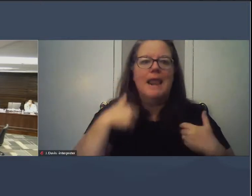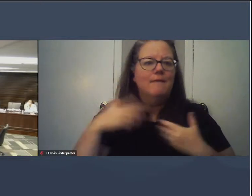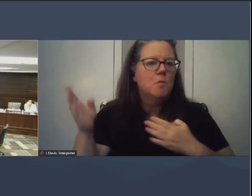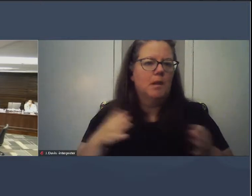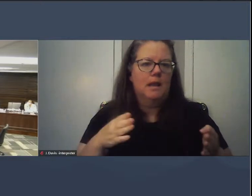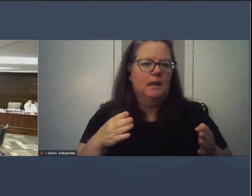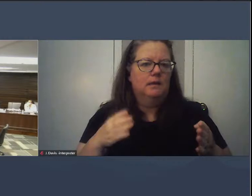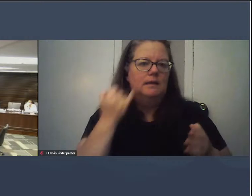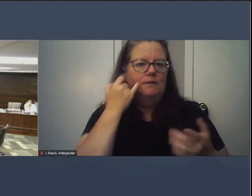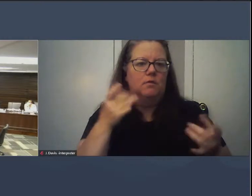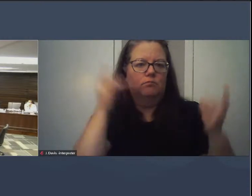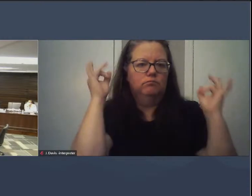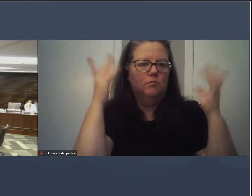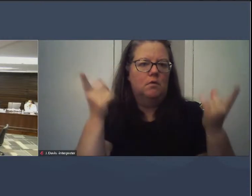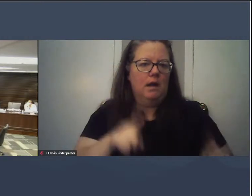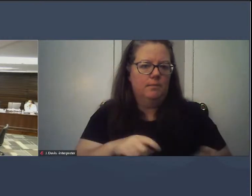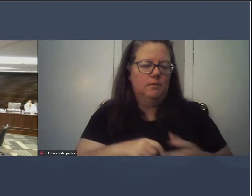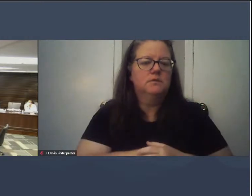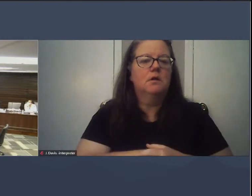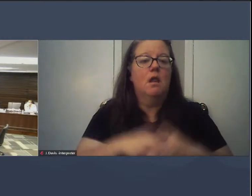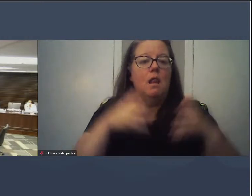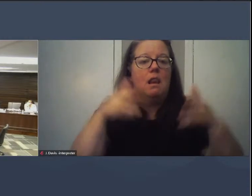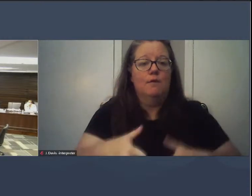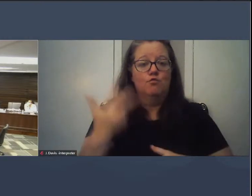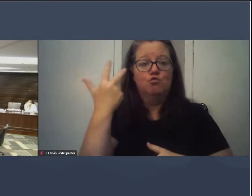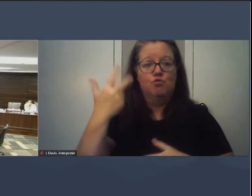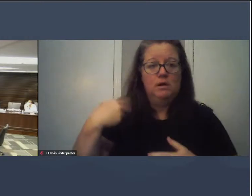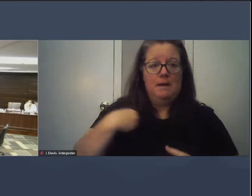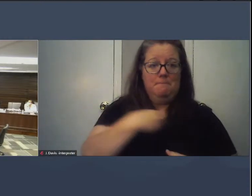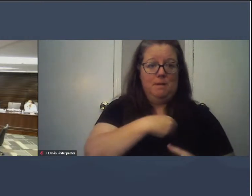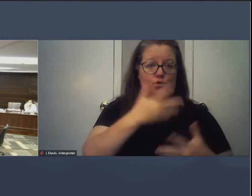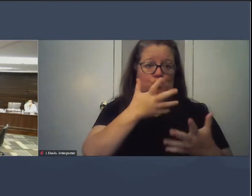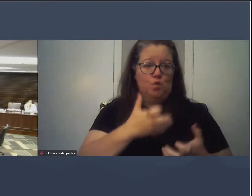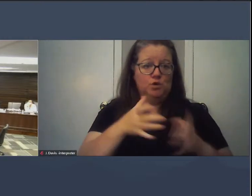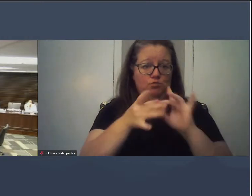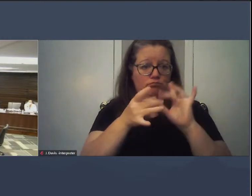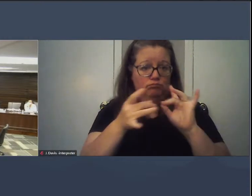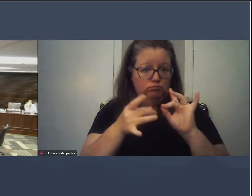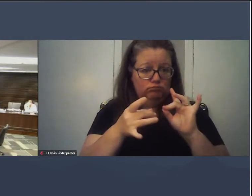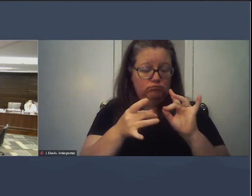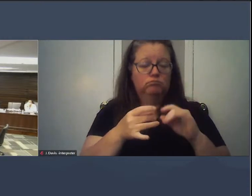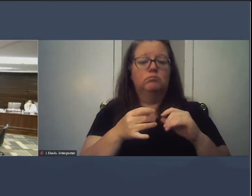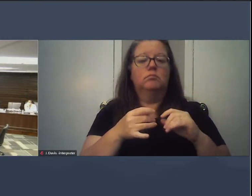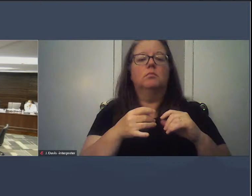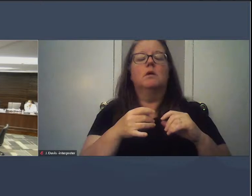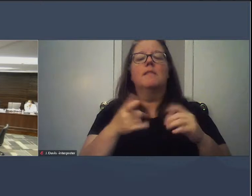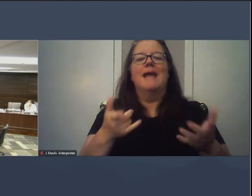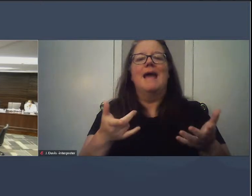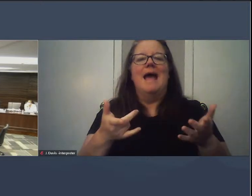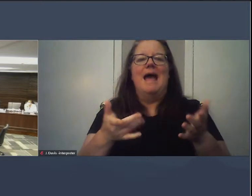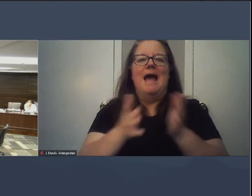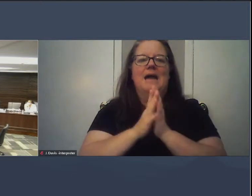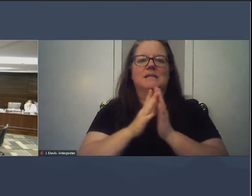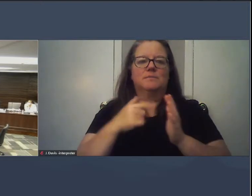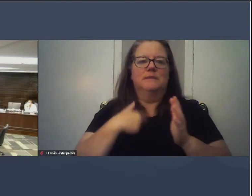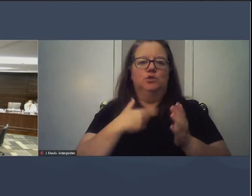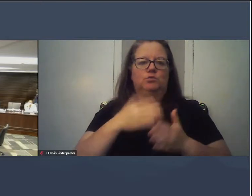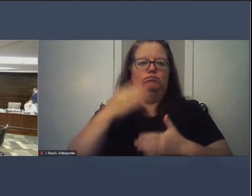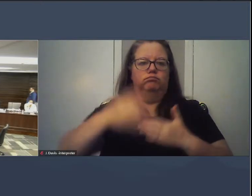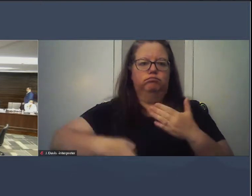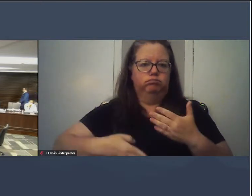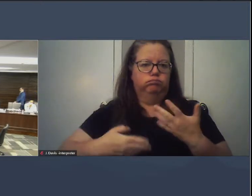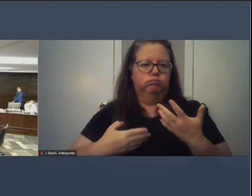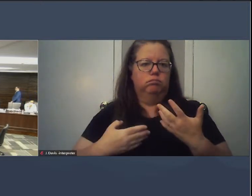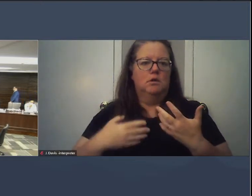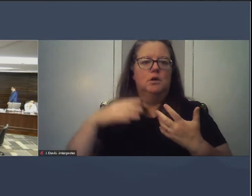Thank you, Dr. Warren. We have 3 other members of the council. If anybody else needs to speak, they asked me to try to wrap this up. So we have Johnson, Ford,